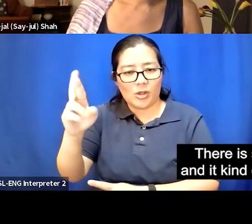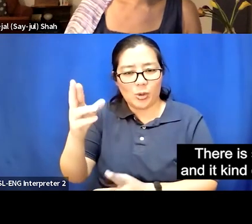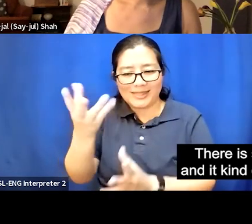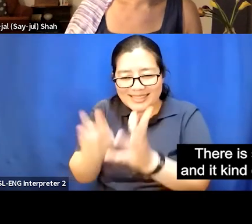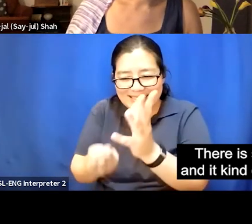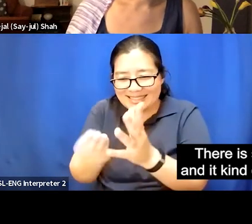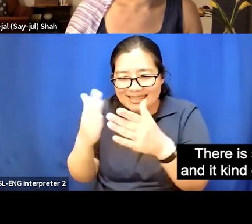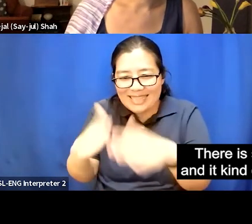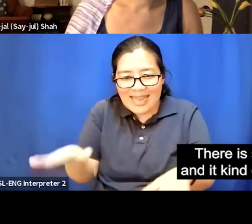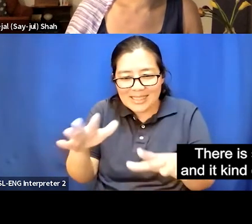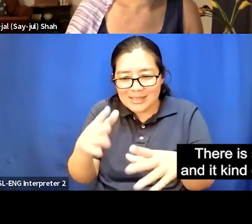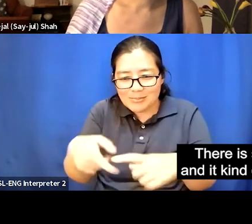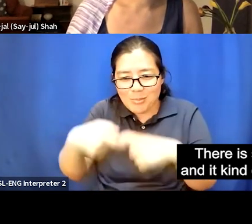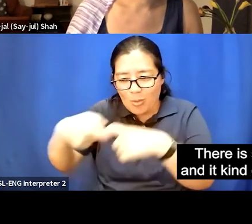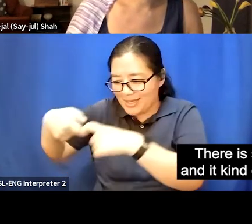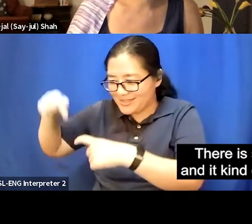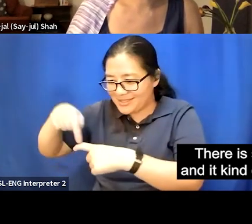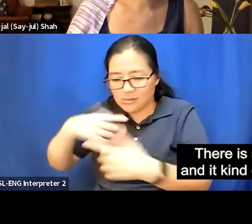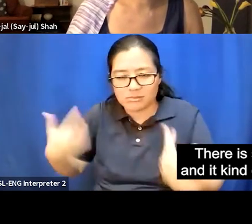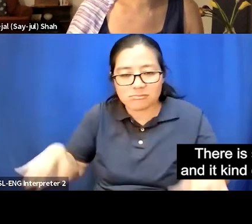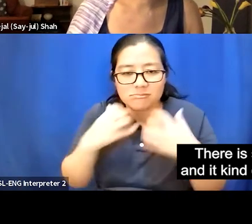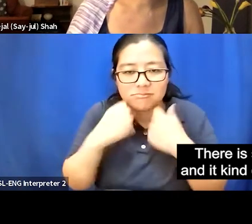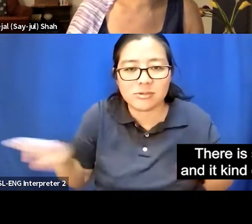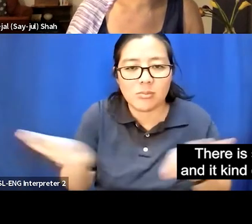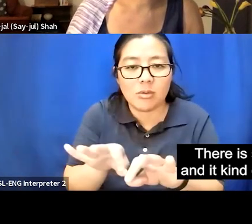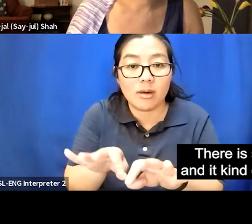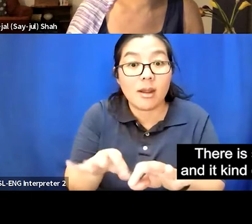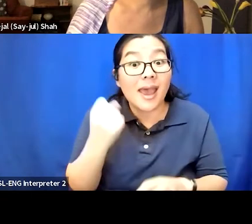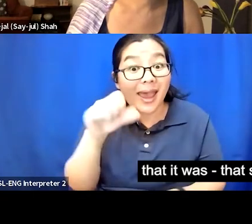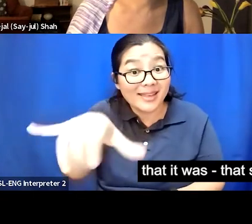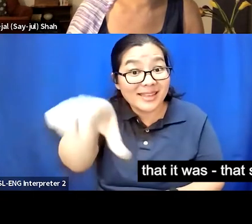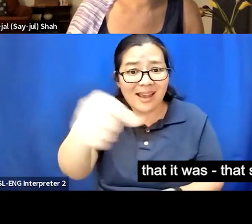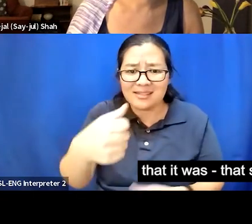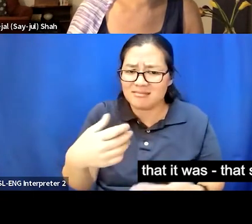There is so much labor in it, you know, and it kind of shocked me